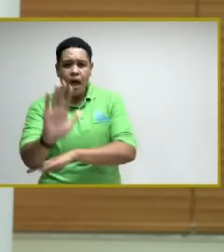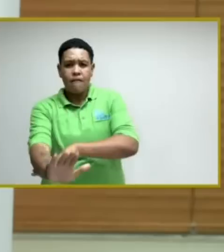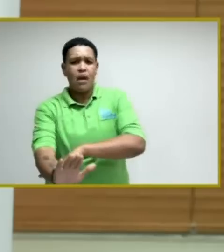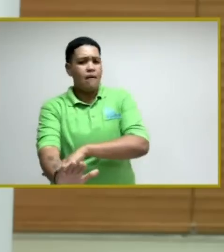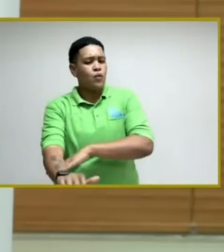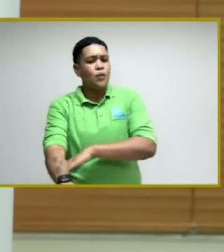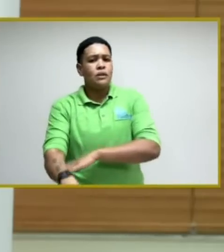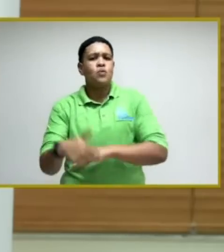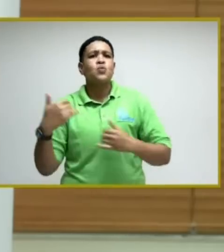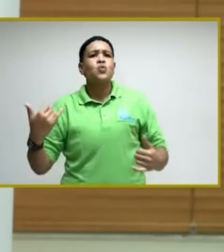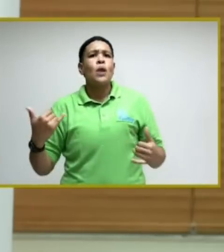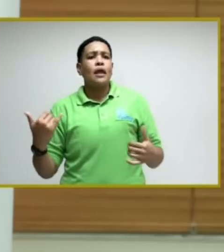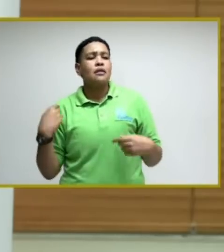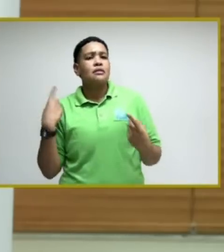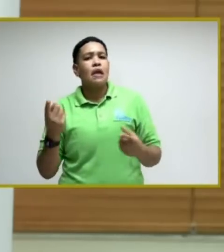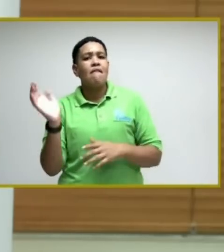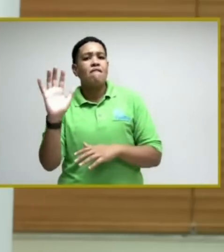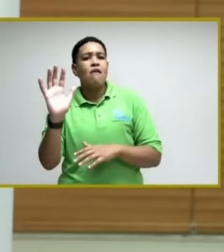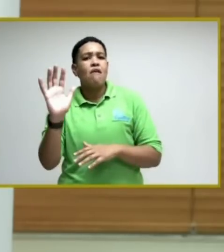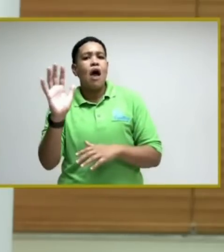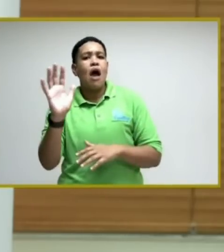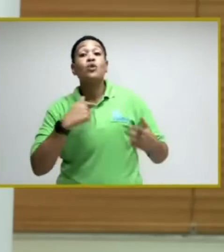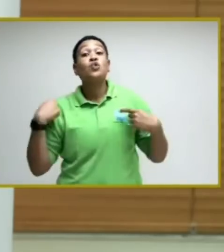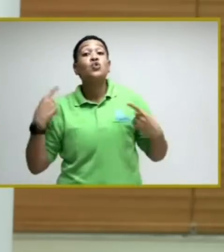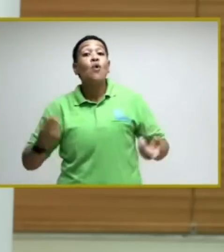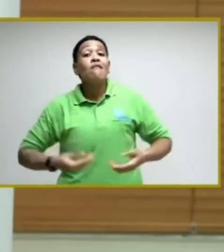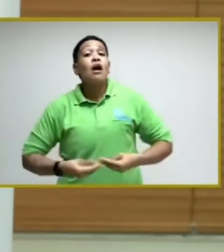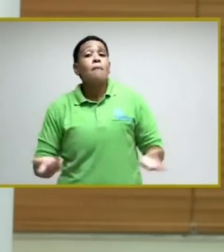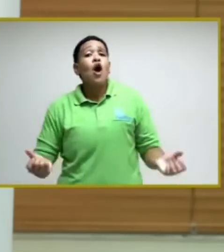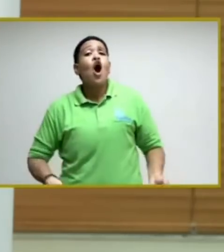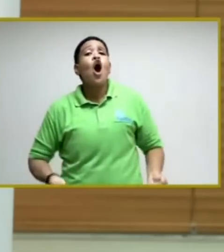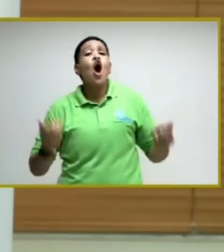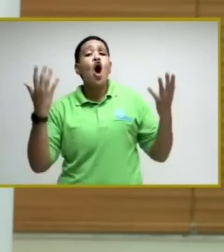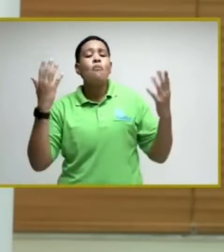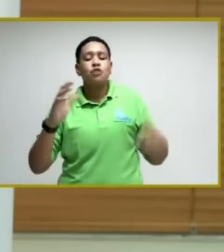p.m., we have administered some